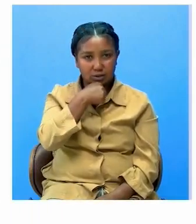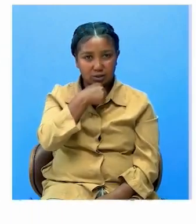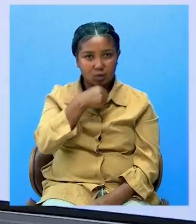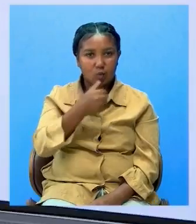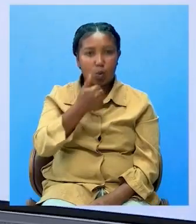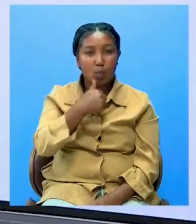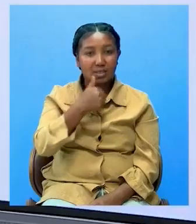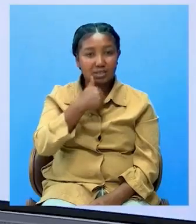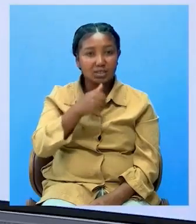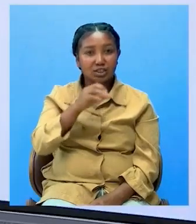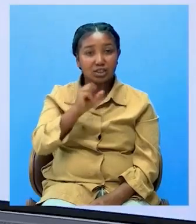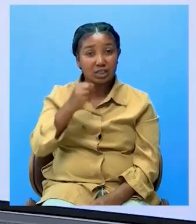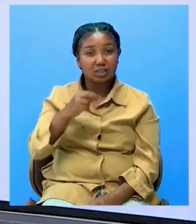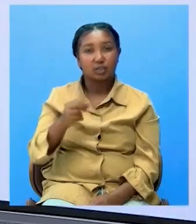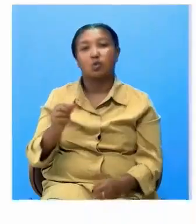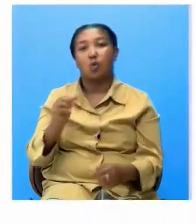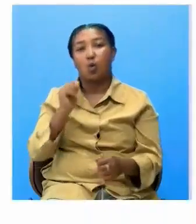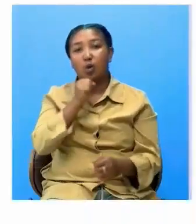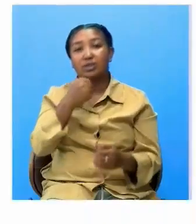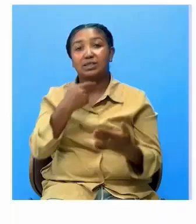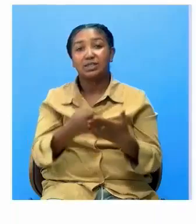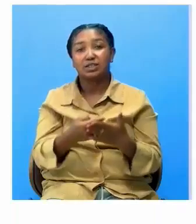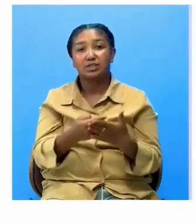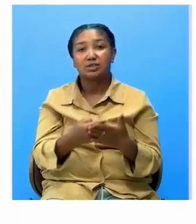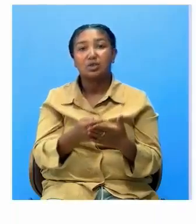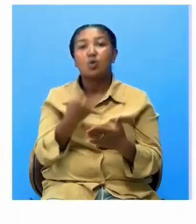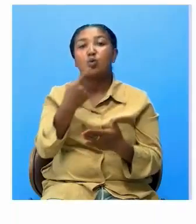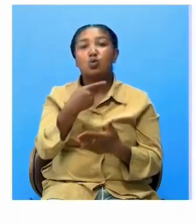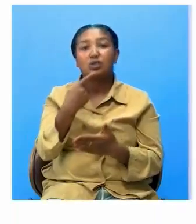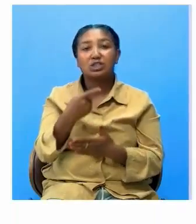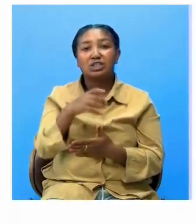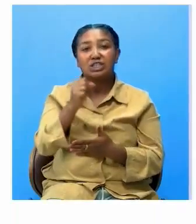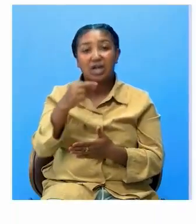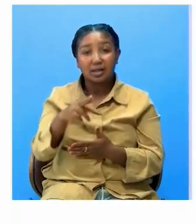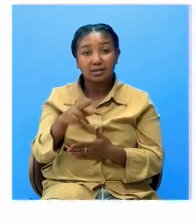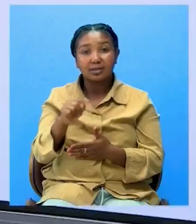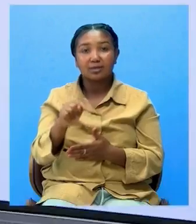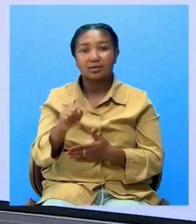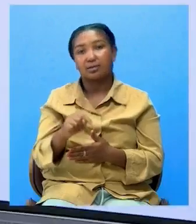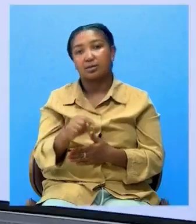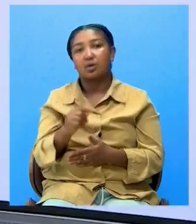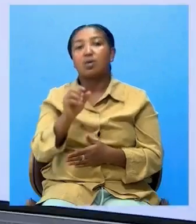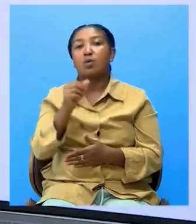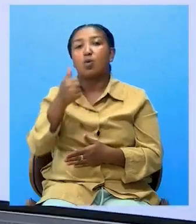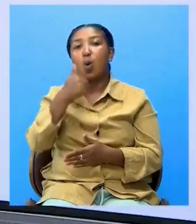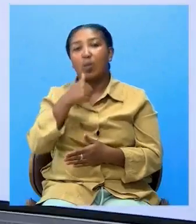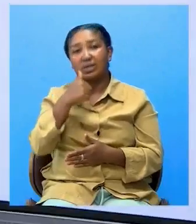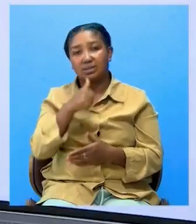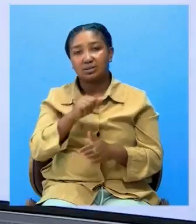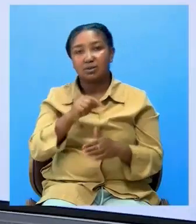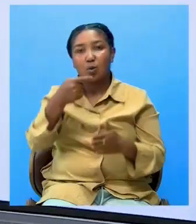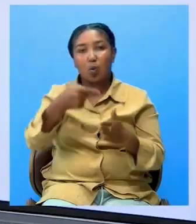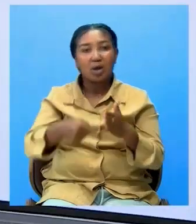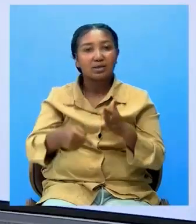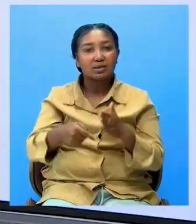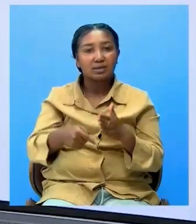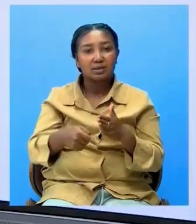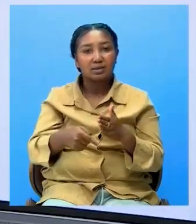Woman's shirt is old. This shirt belongs to woman. Bear your mind. What if